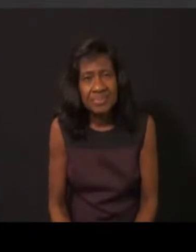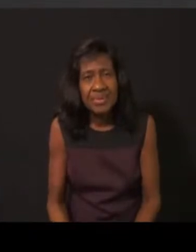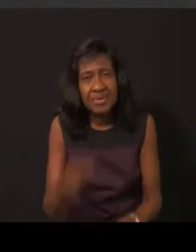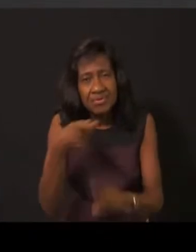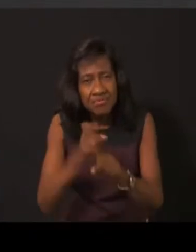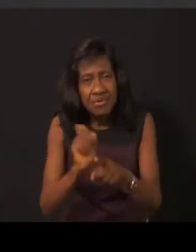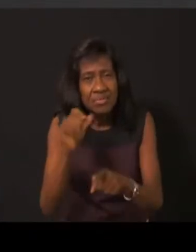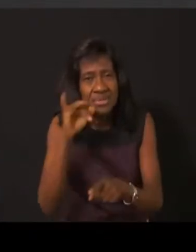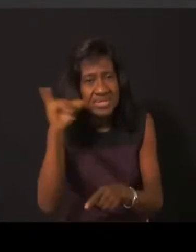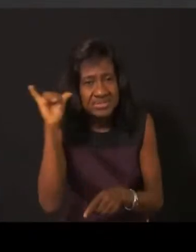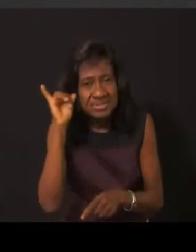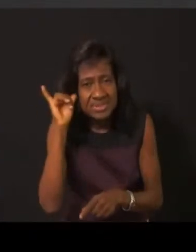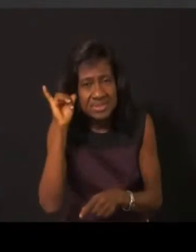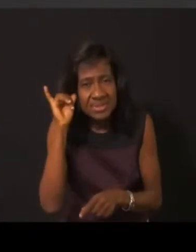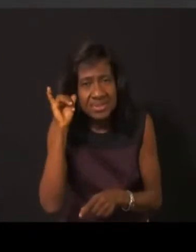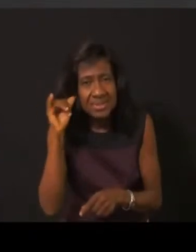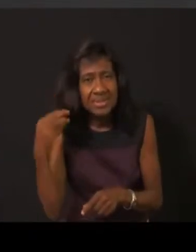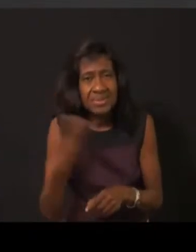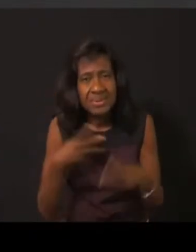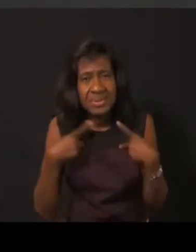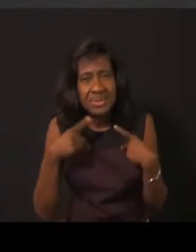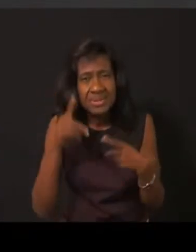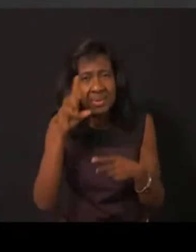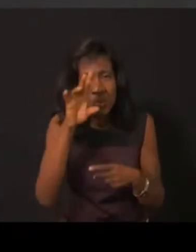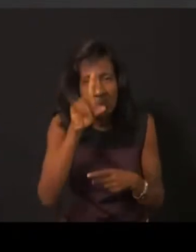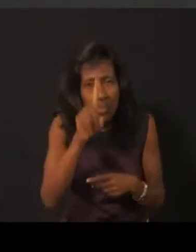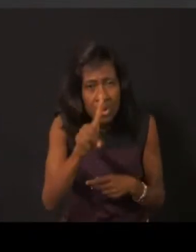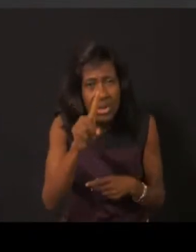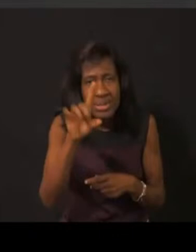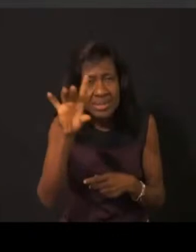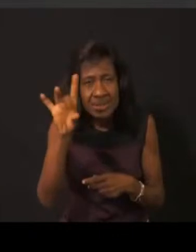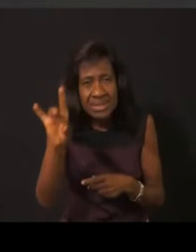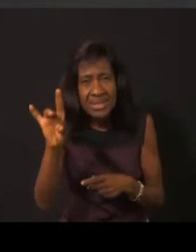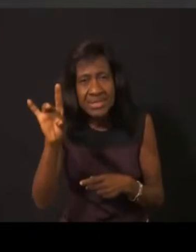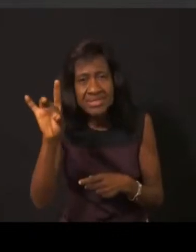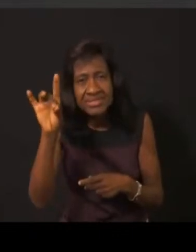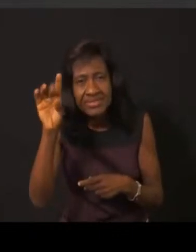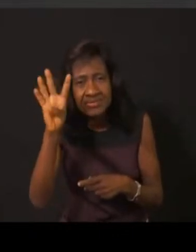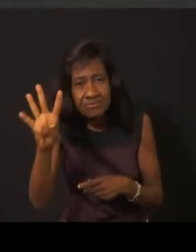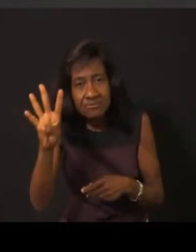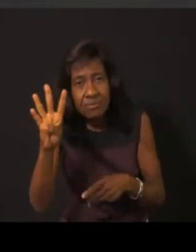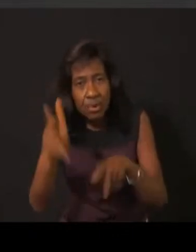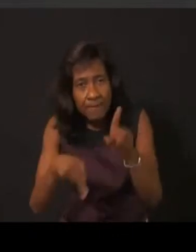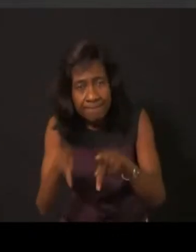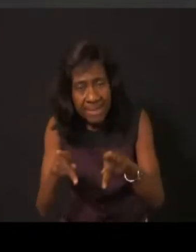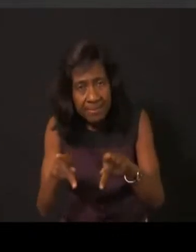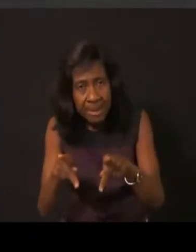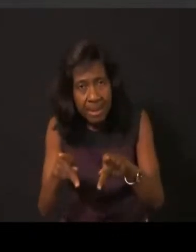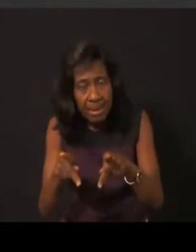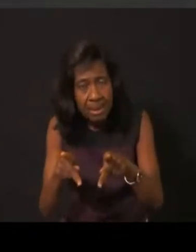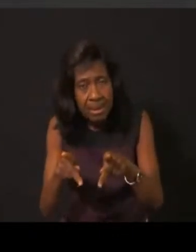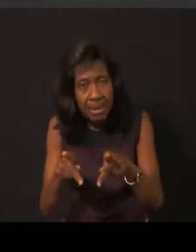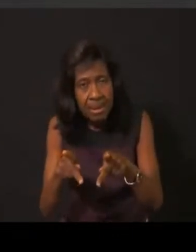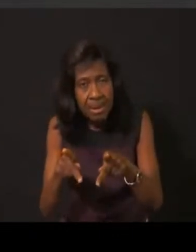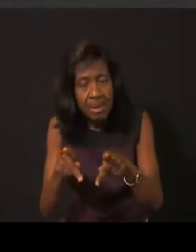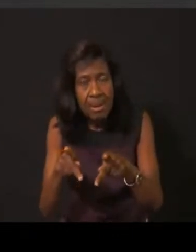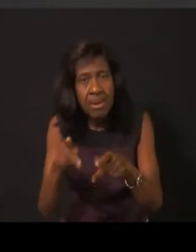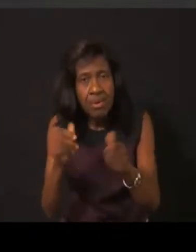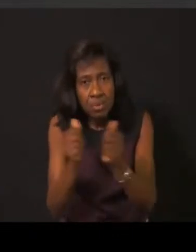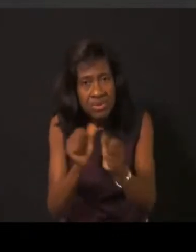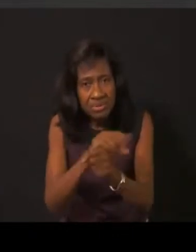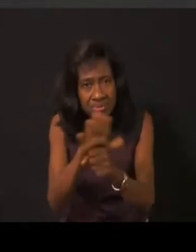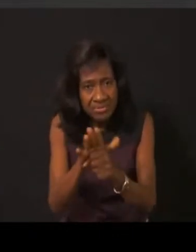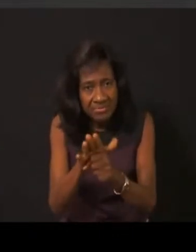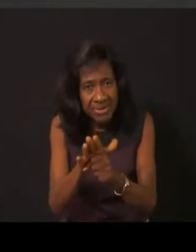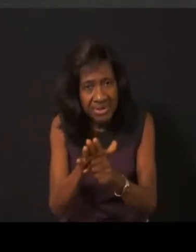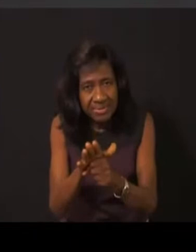of yesterday, we had a total of 184 cases that are prevalent in the community, giving